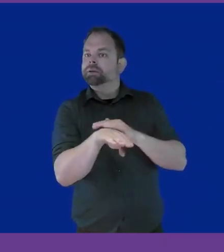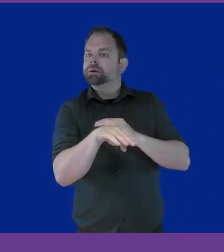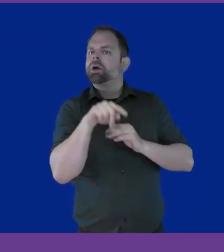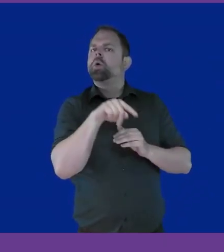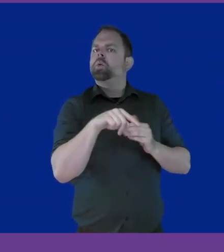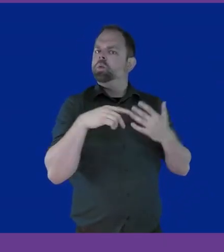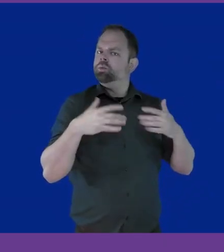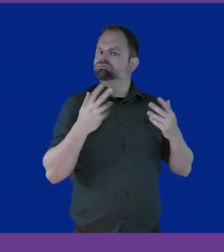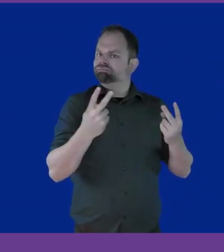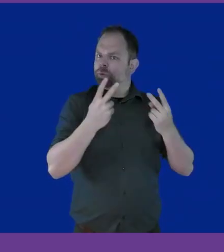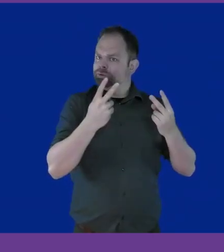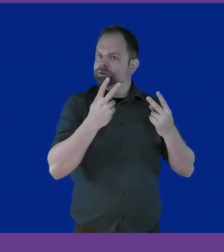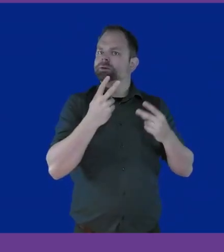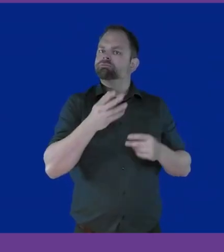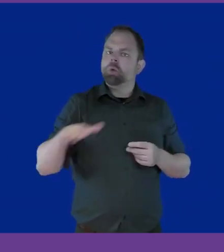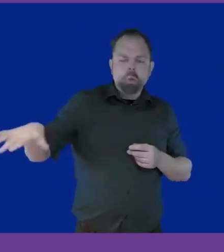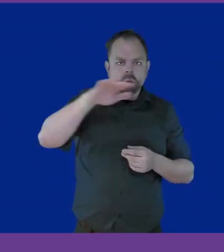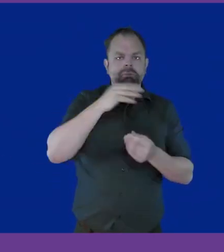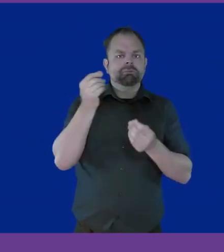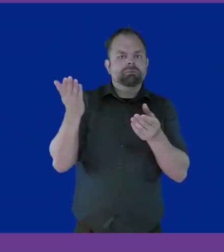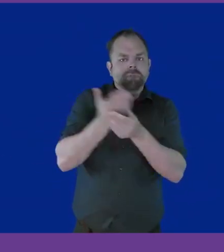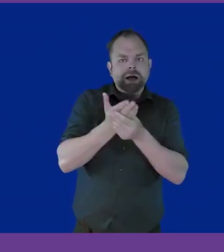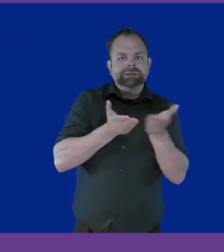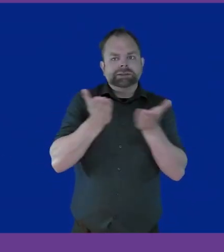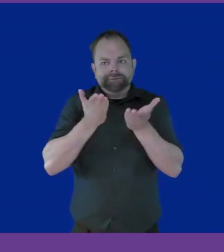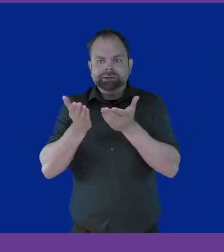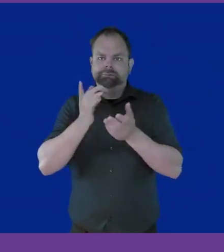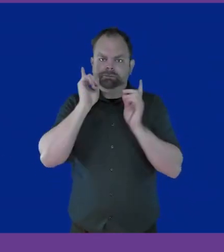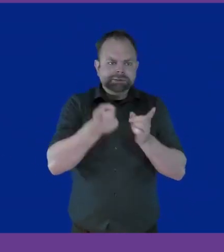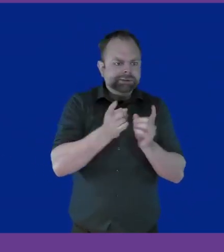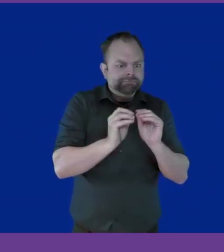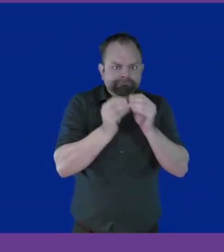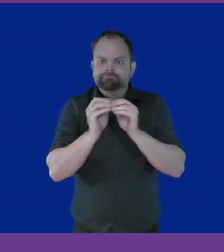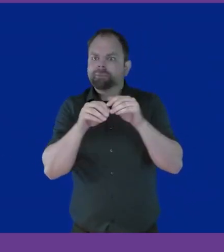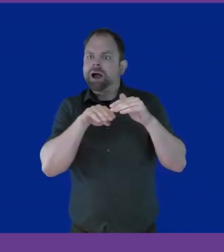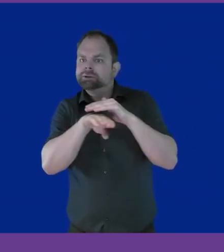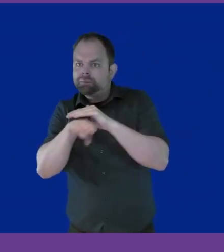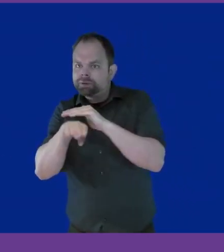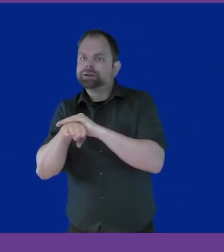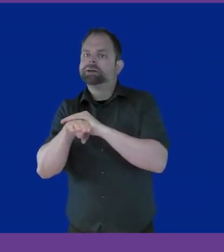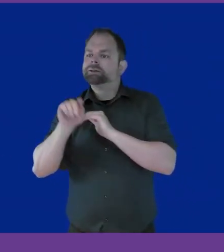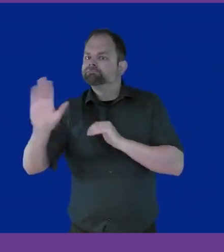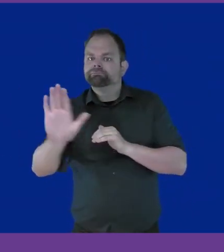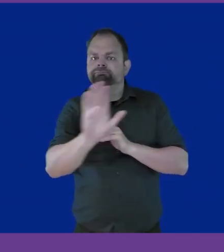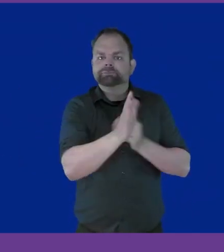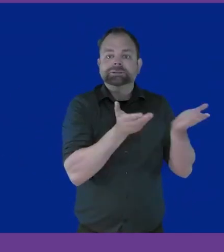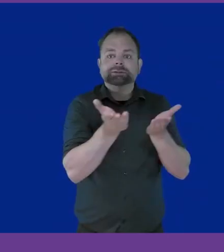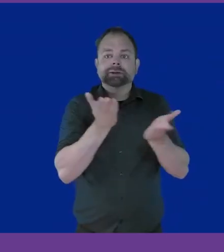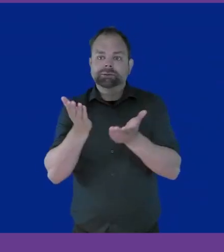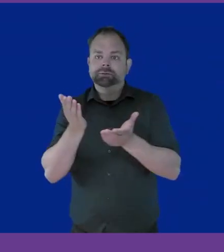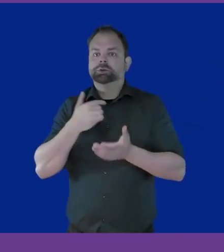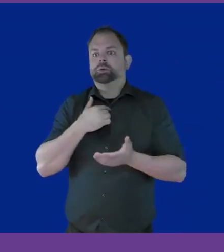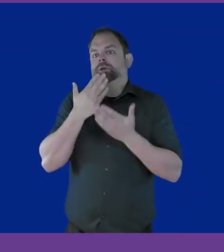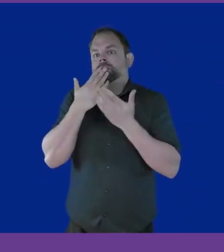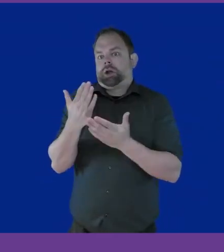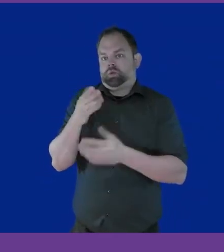strong collaboration between our organization, Accessible EU, European Banking